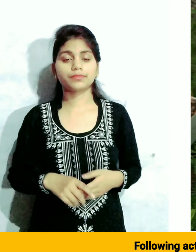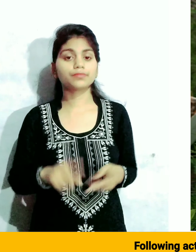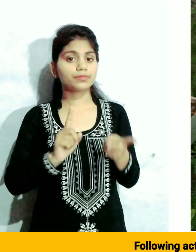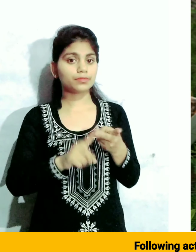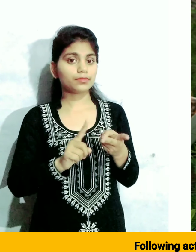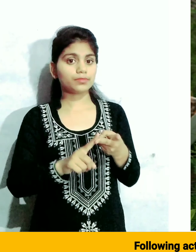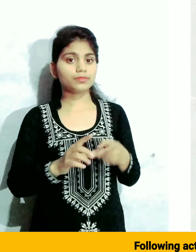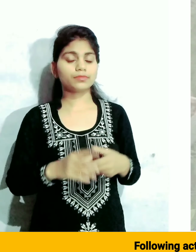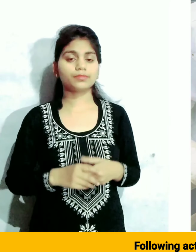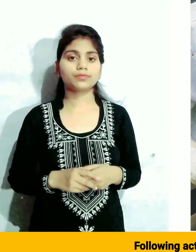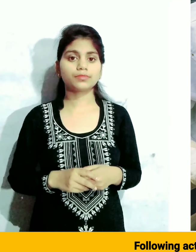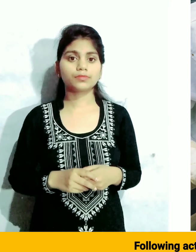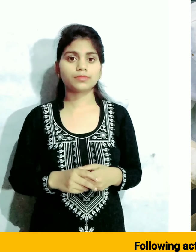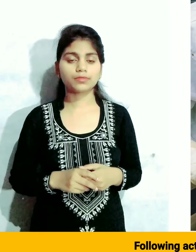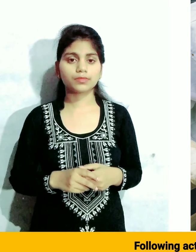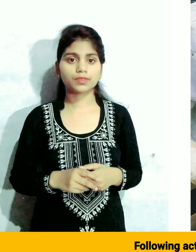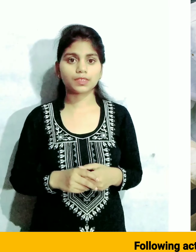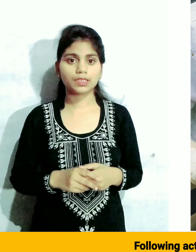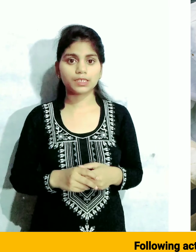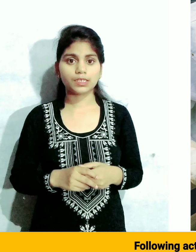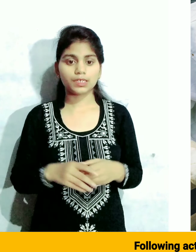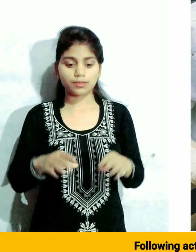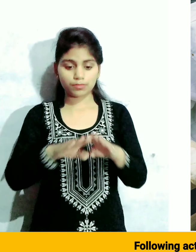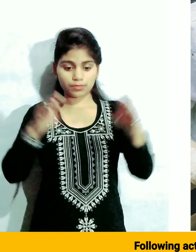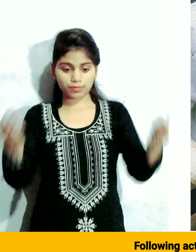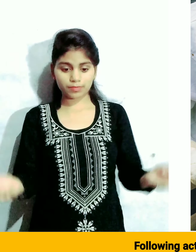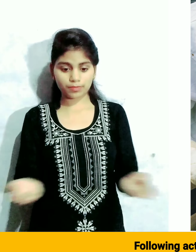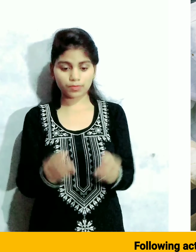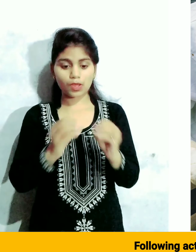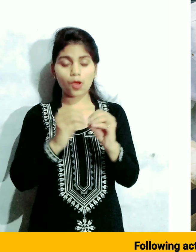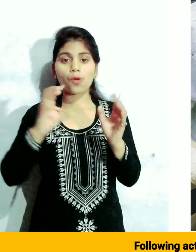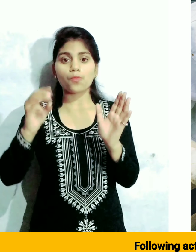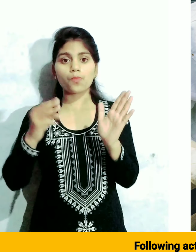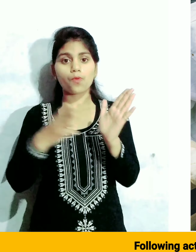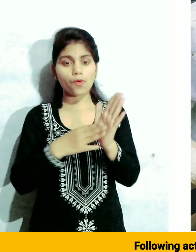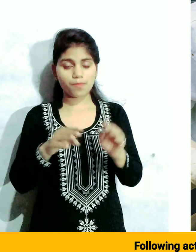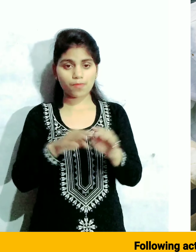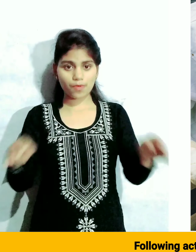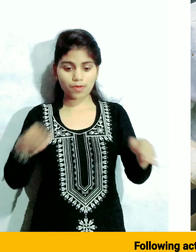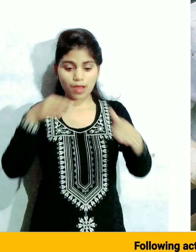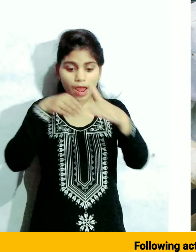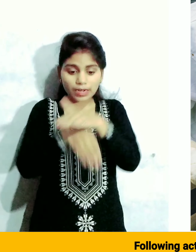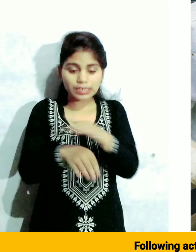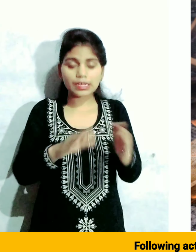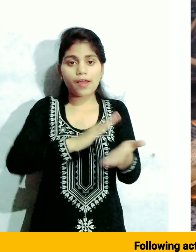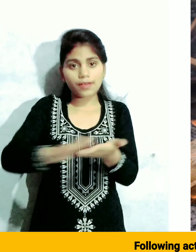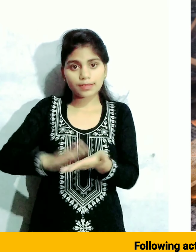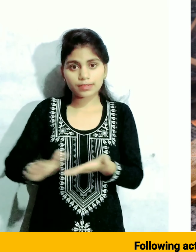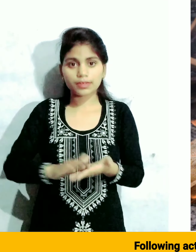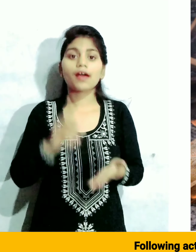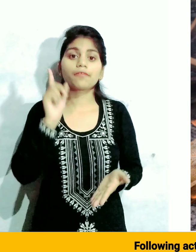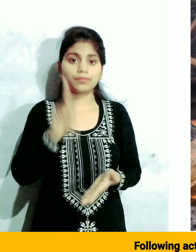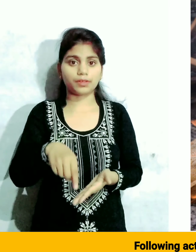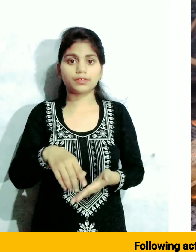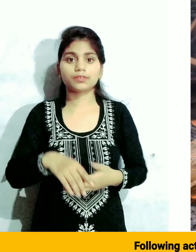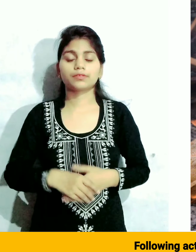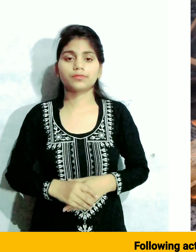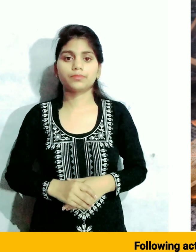Number 2. Clean the boom board and bury deep and burn the